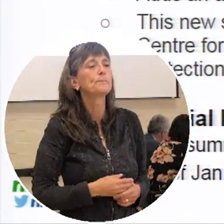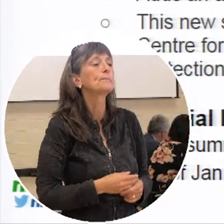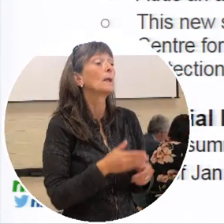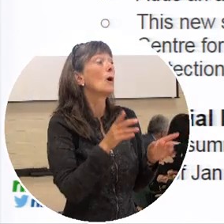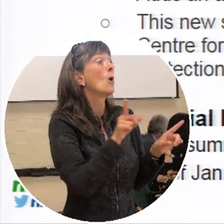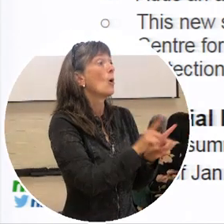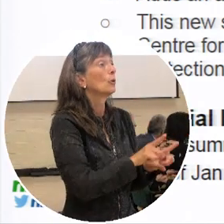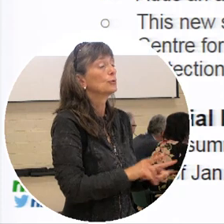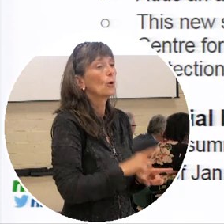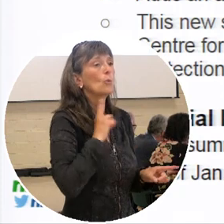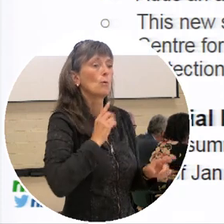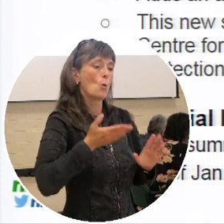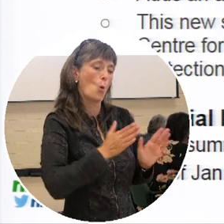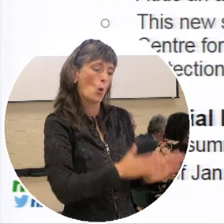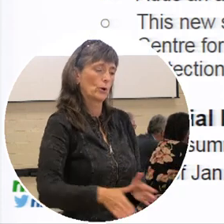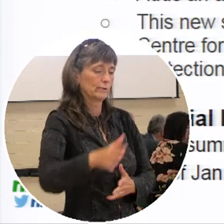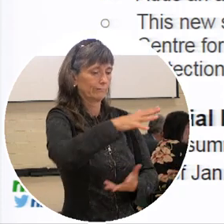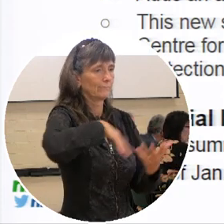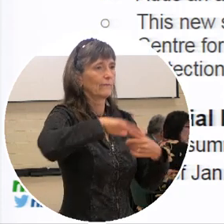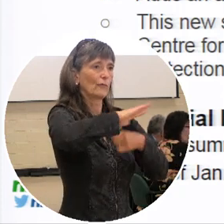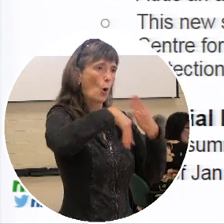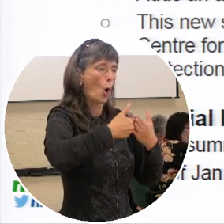effectiveness,